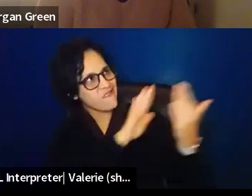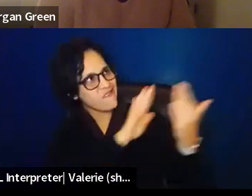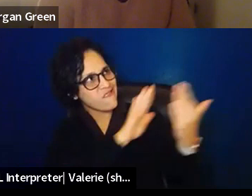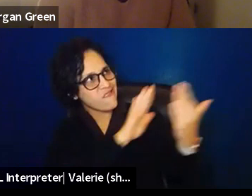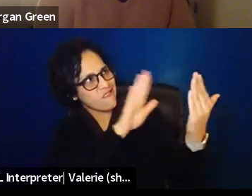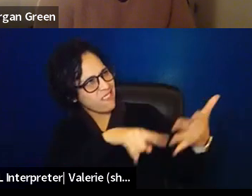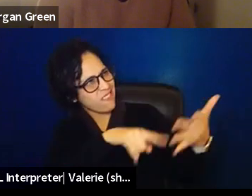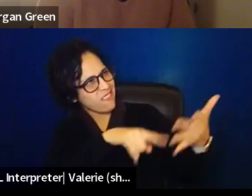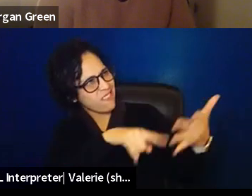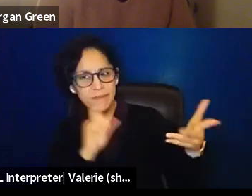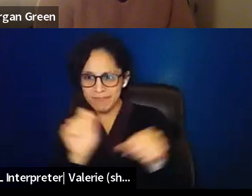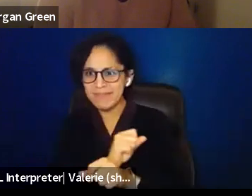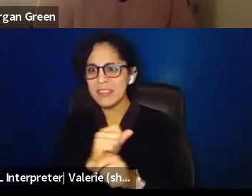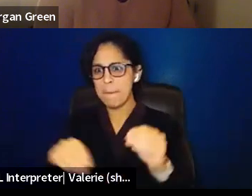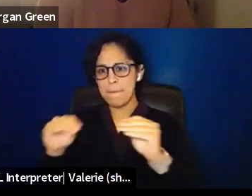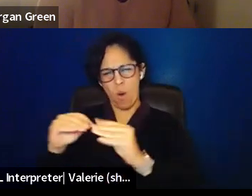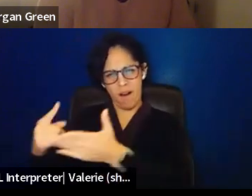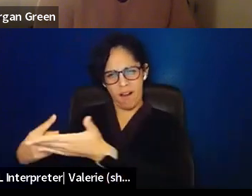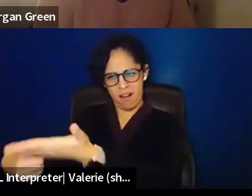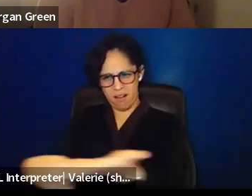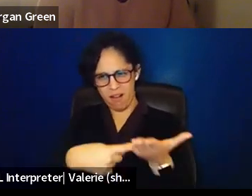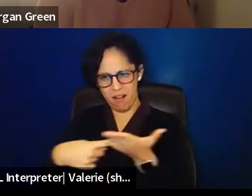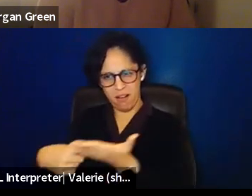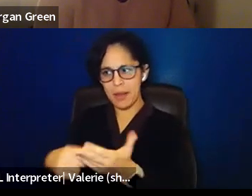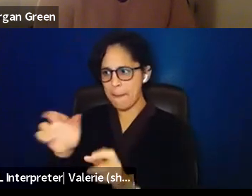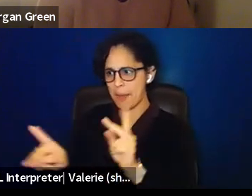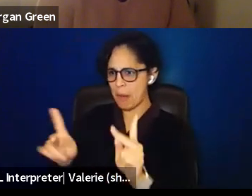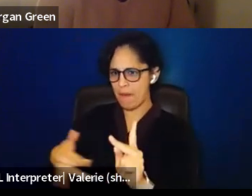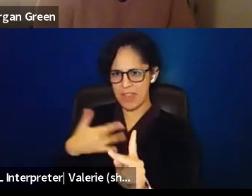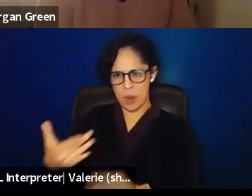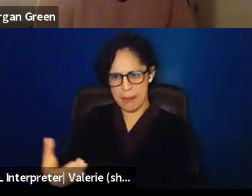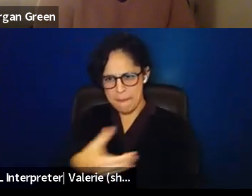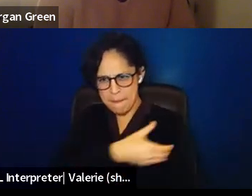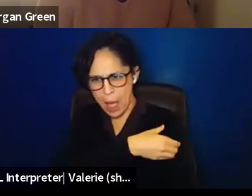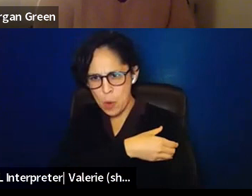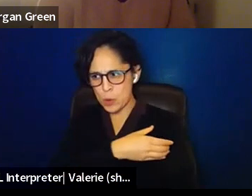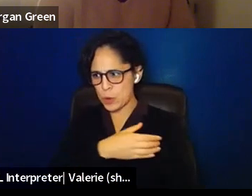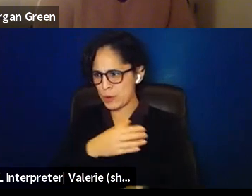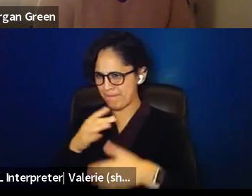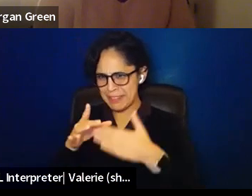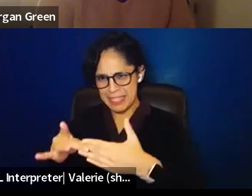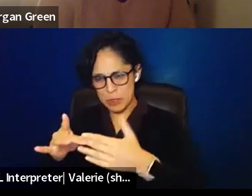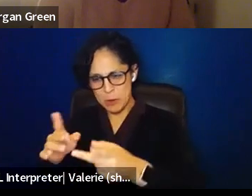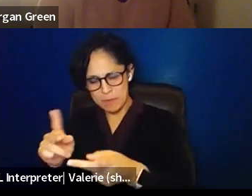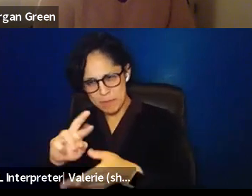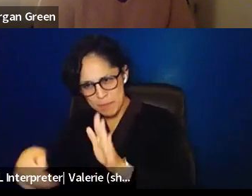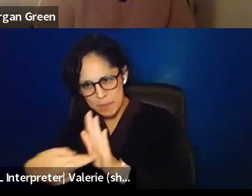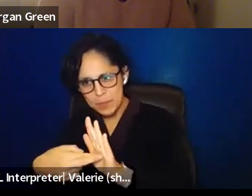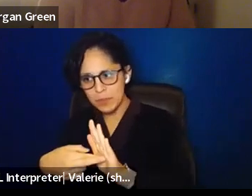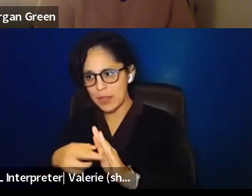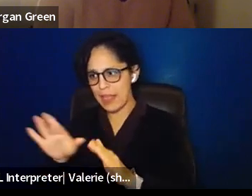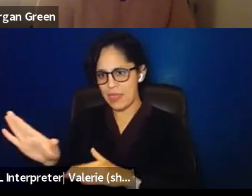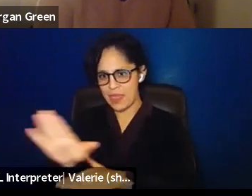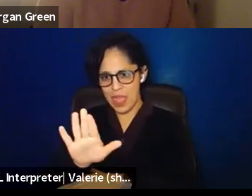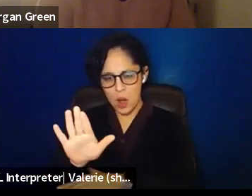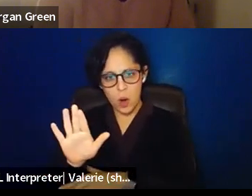want to feel empowered and have leadership at their own in their own ways, right? So that has been the greatest gift of